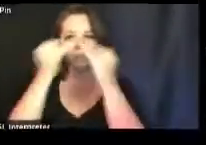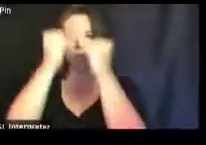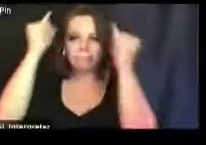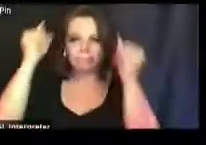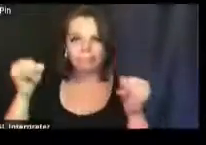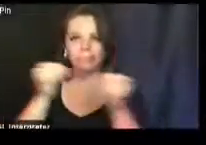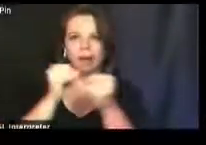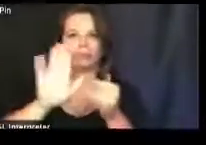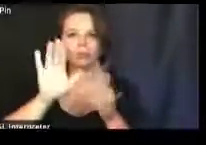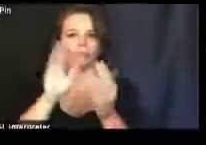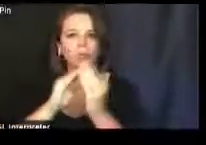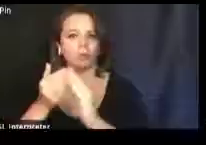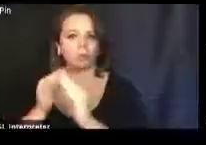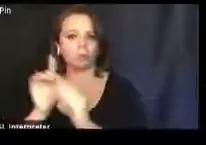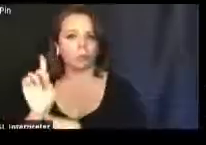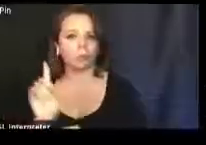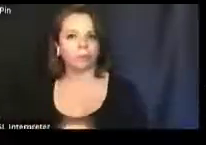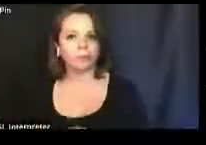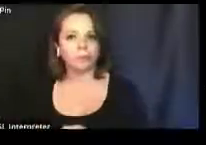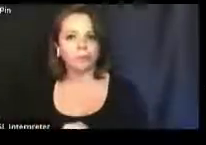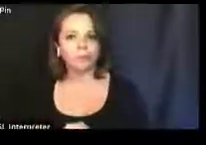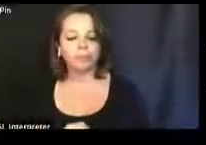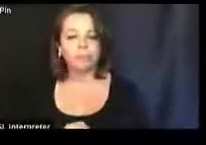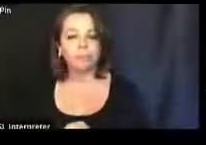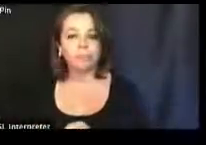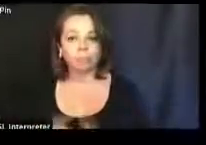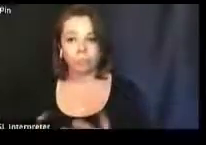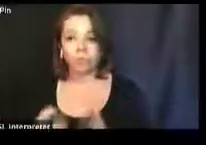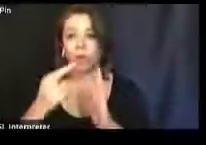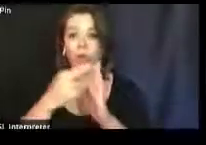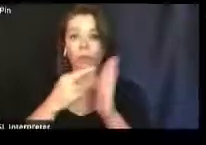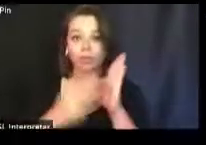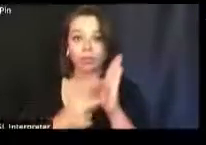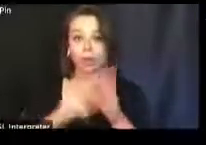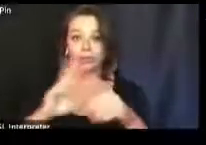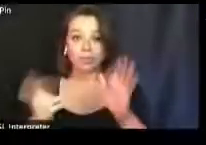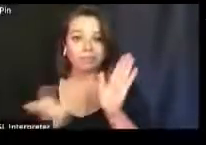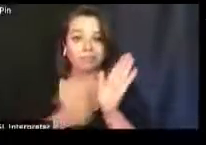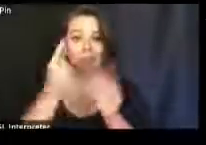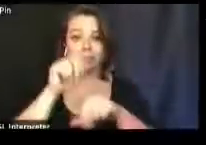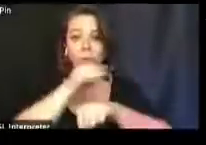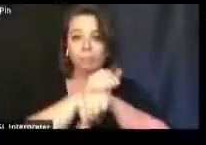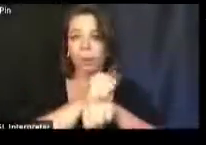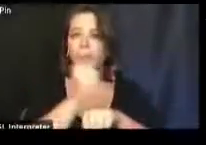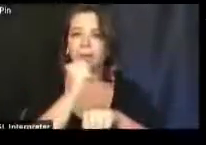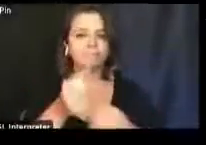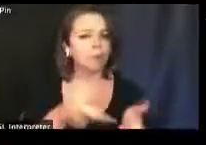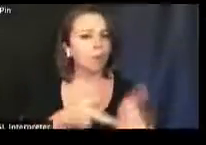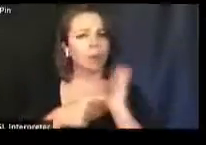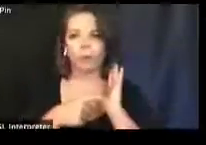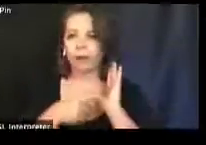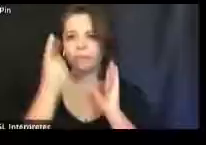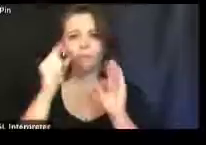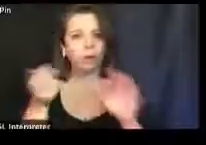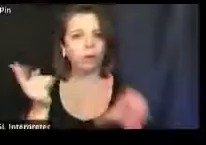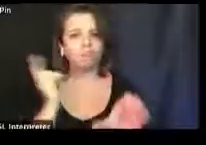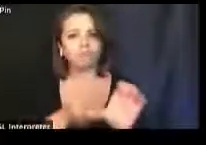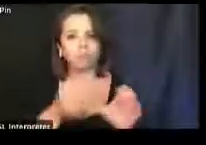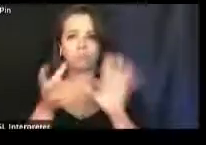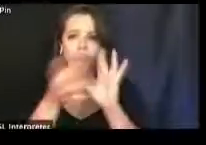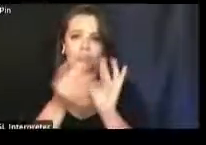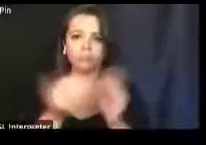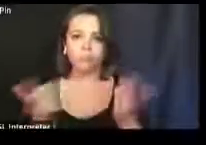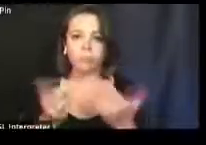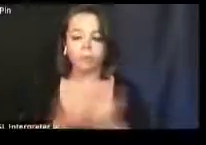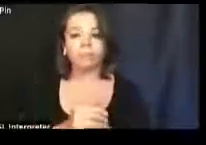your community is located. Registration is not required to participate in this public input meeting. The public has the option